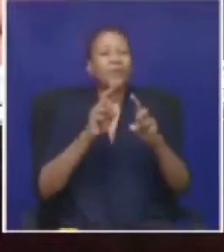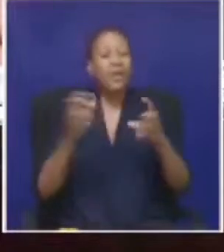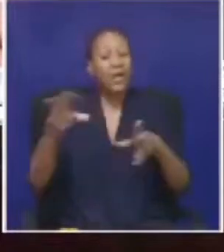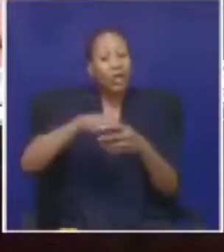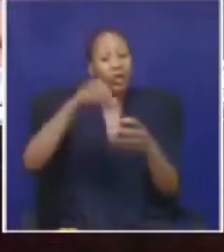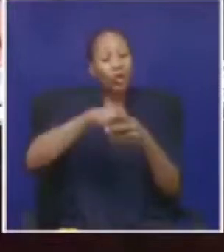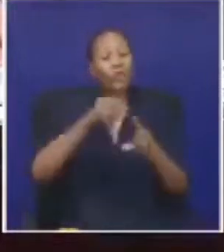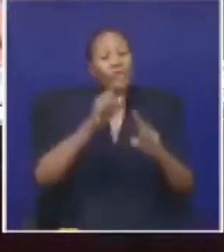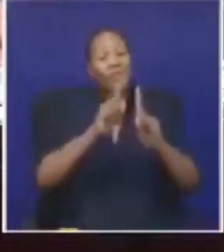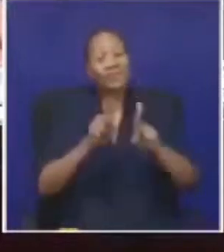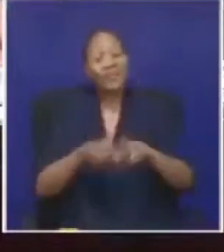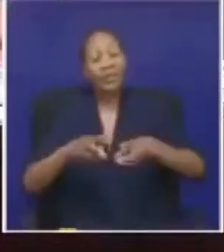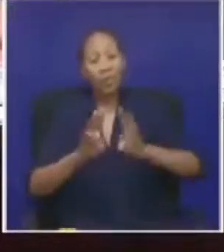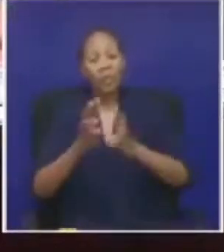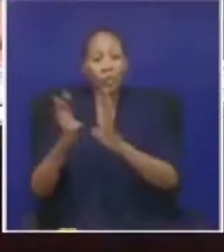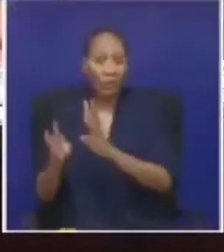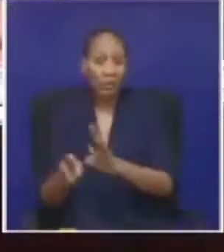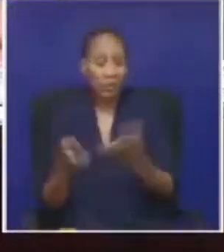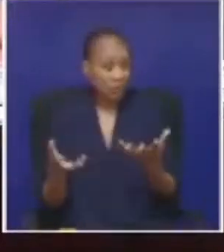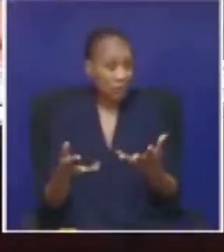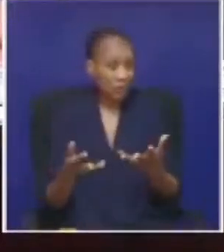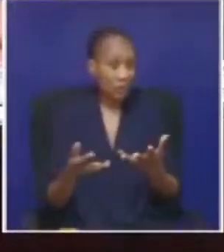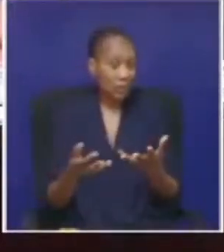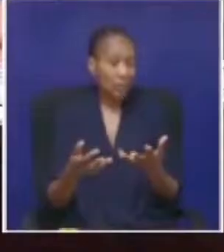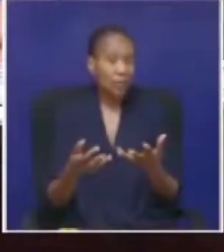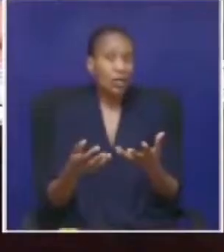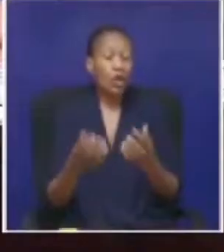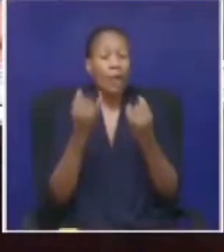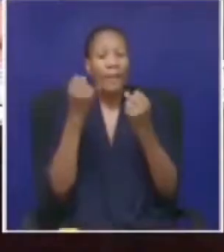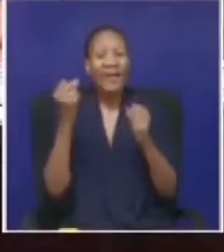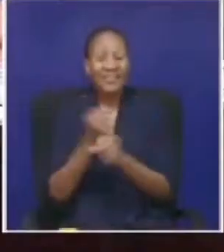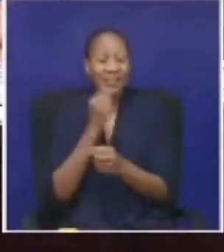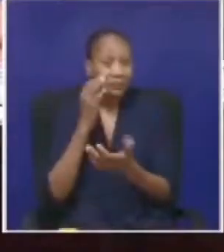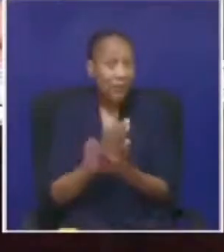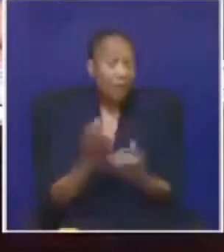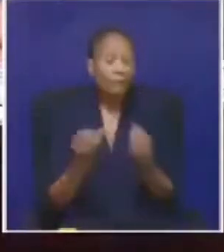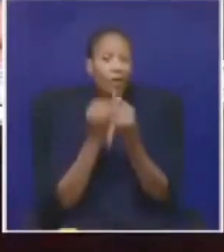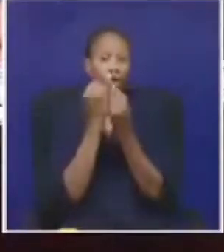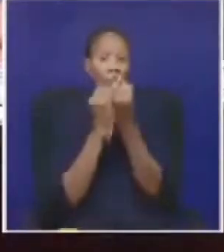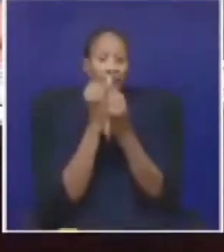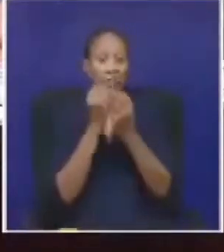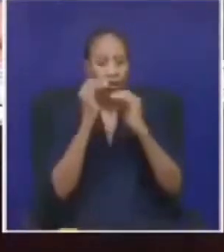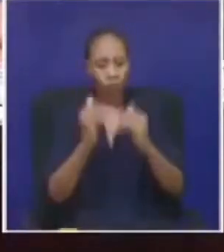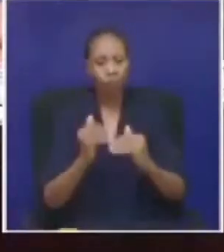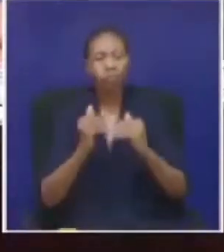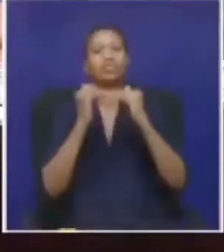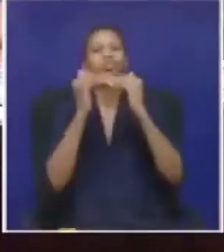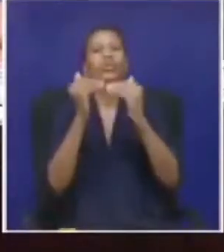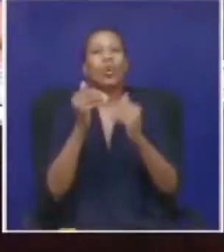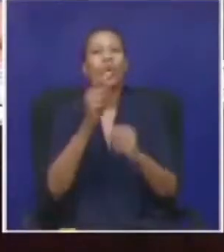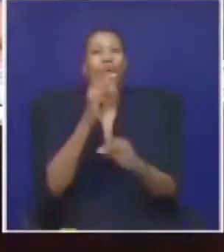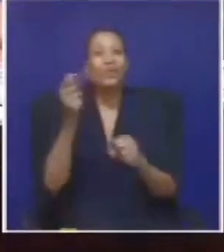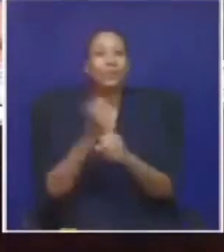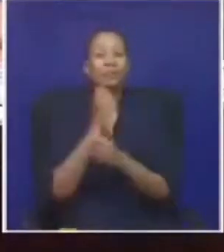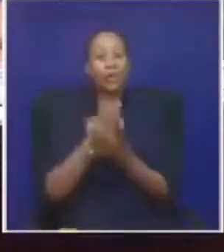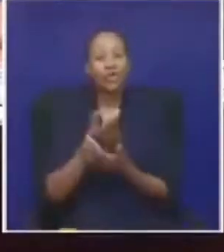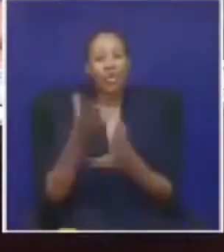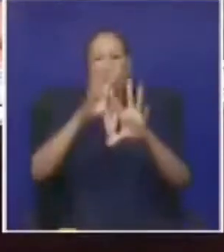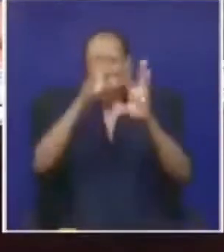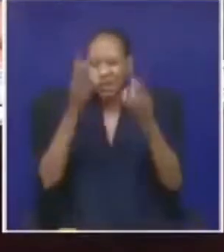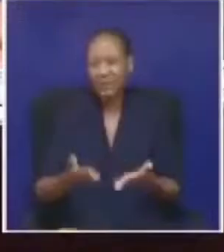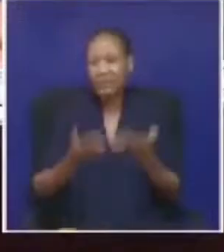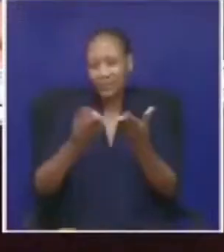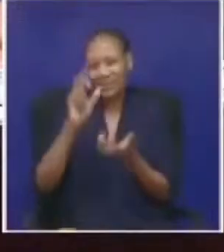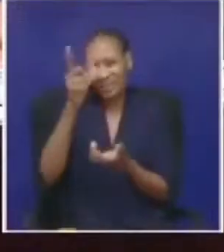monopolies, and introducing competition to reduce costs and boost efficiency, whilst at